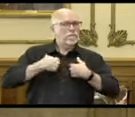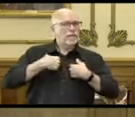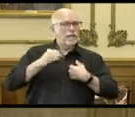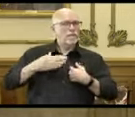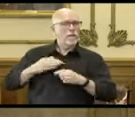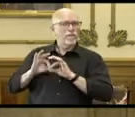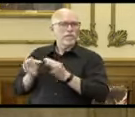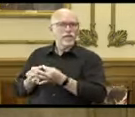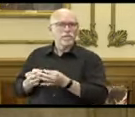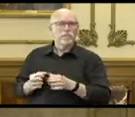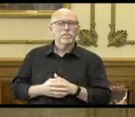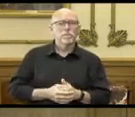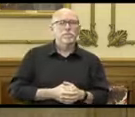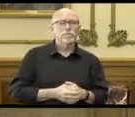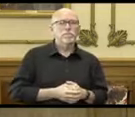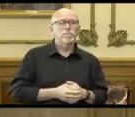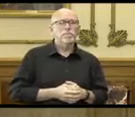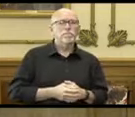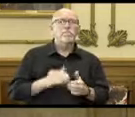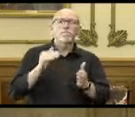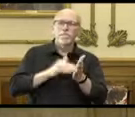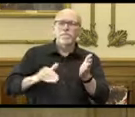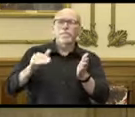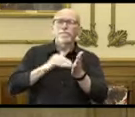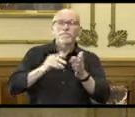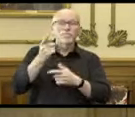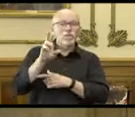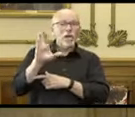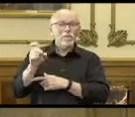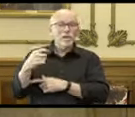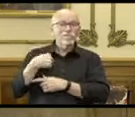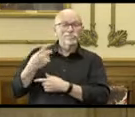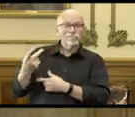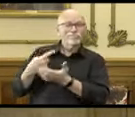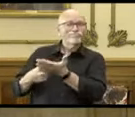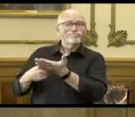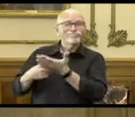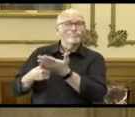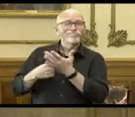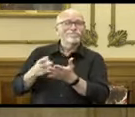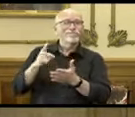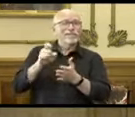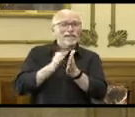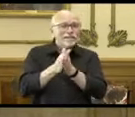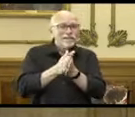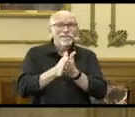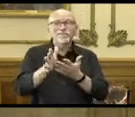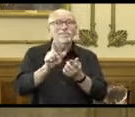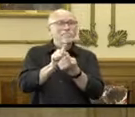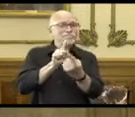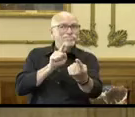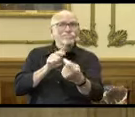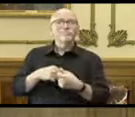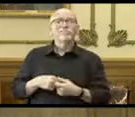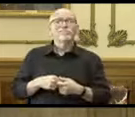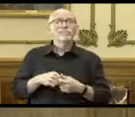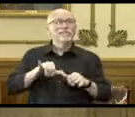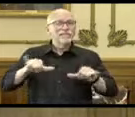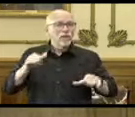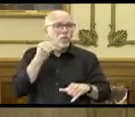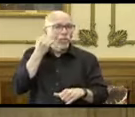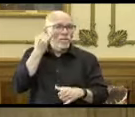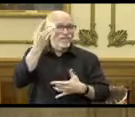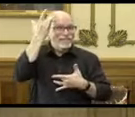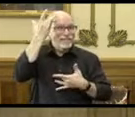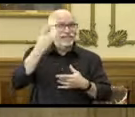family. Over and over again, Dr. Mbox and I have talked about the importance of hand hygiene, social distancing, staying home when you are